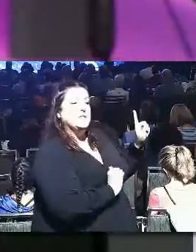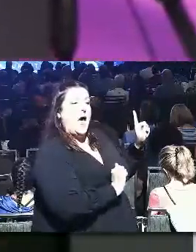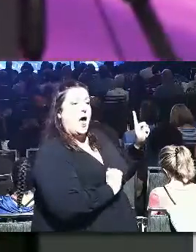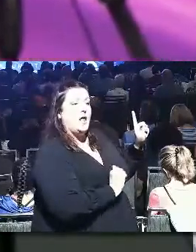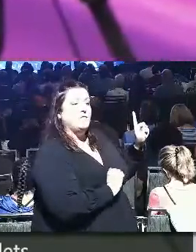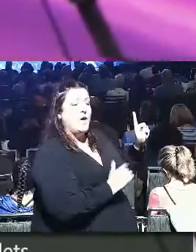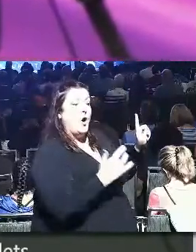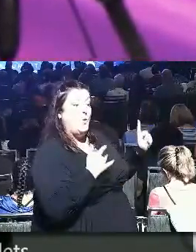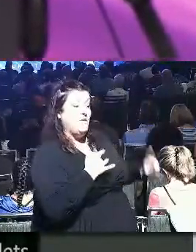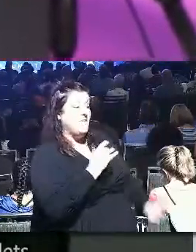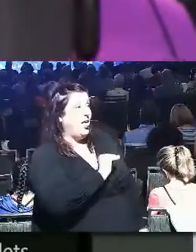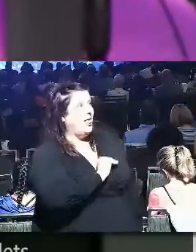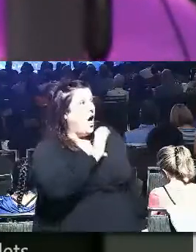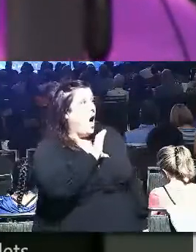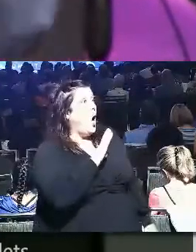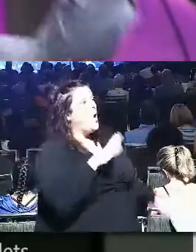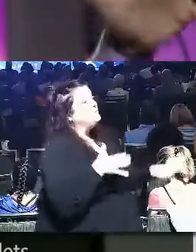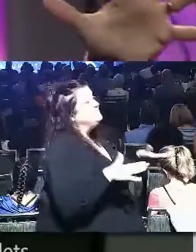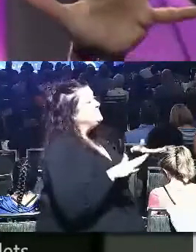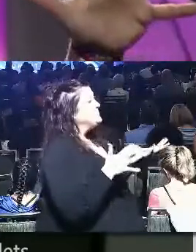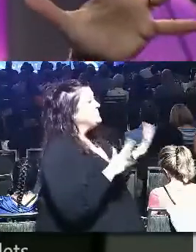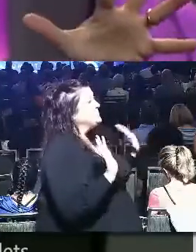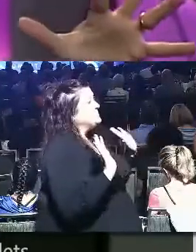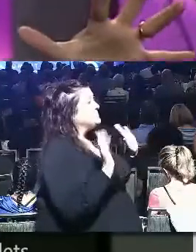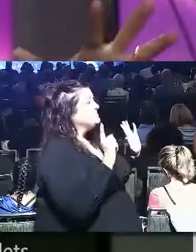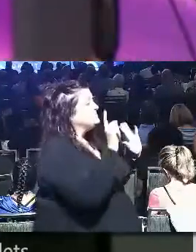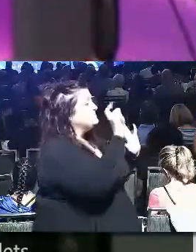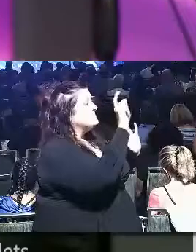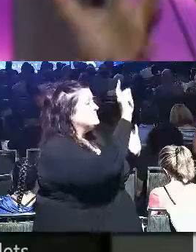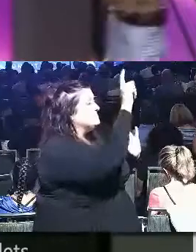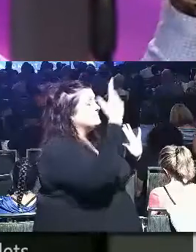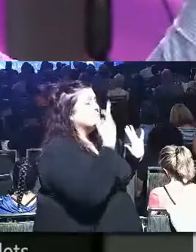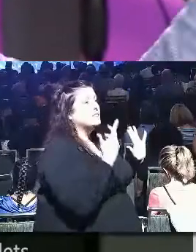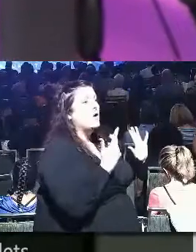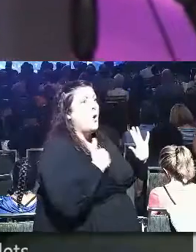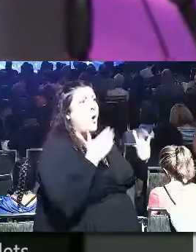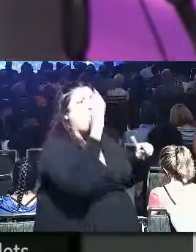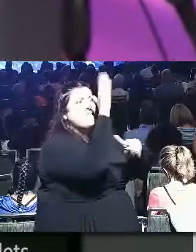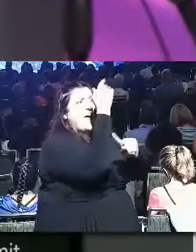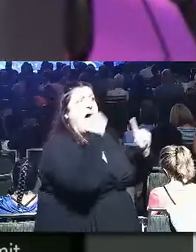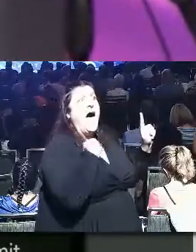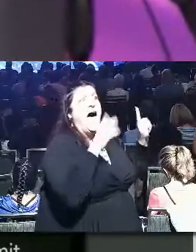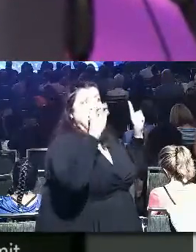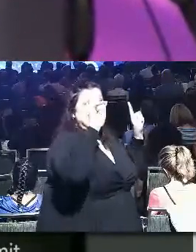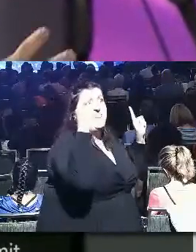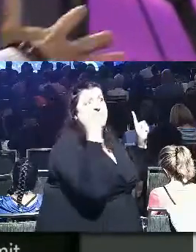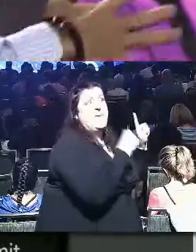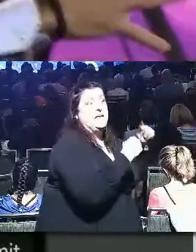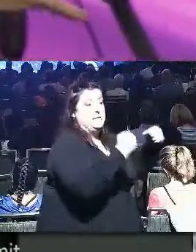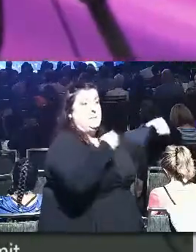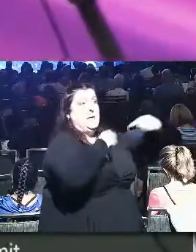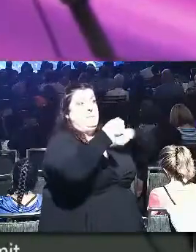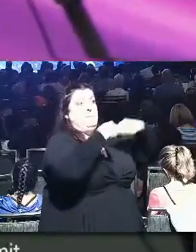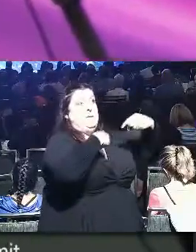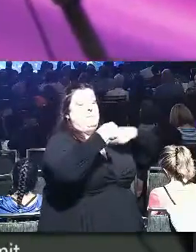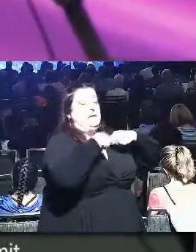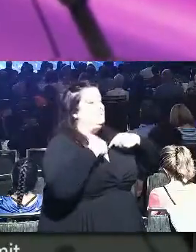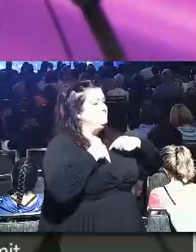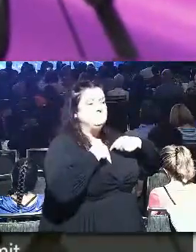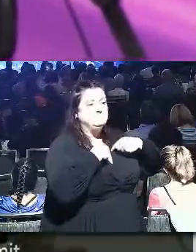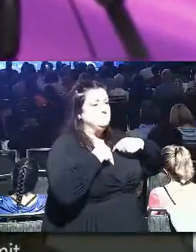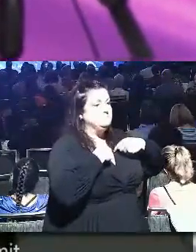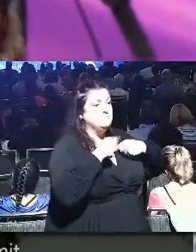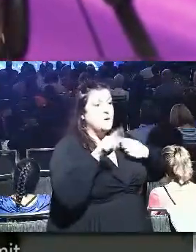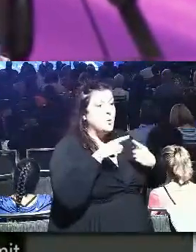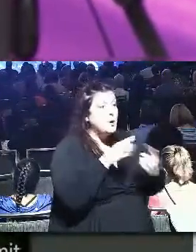a flag on some mountainous spiritual summit that says, look what we did. Even when we're singing songs, we